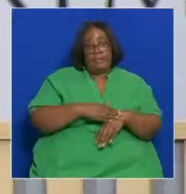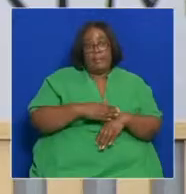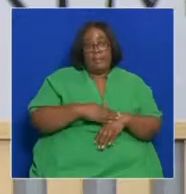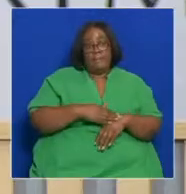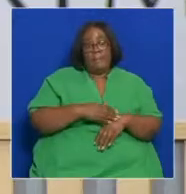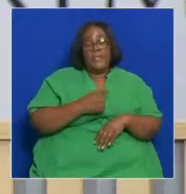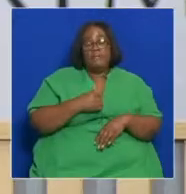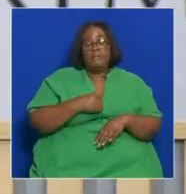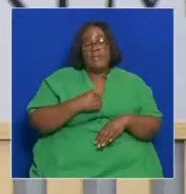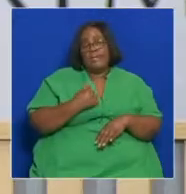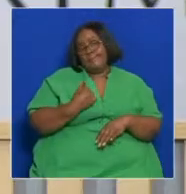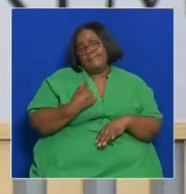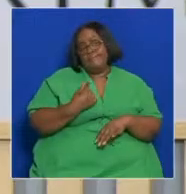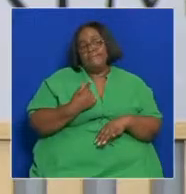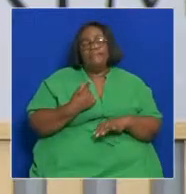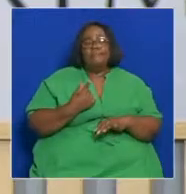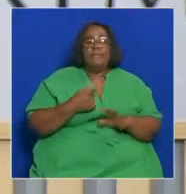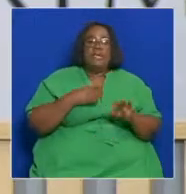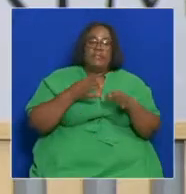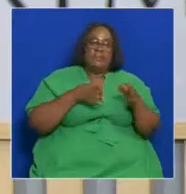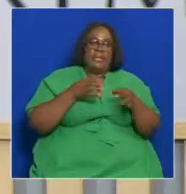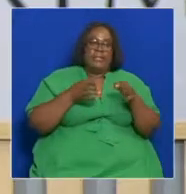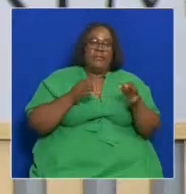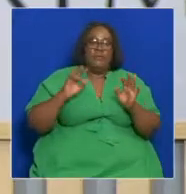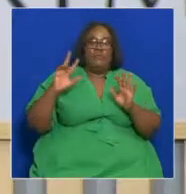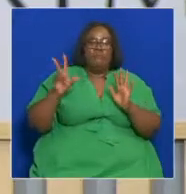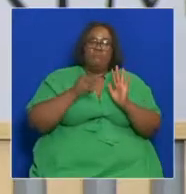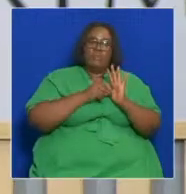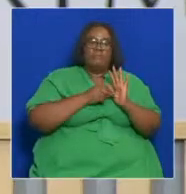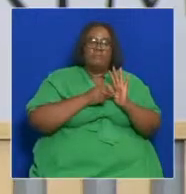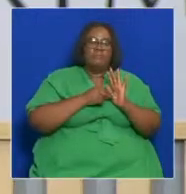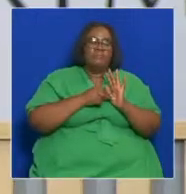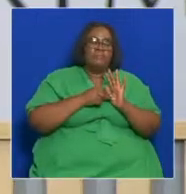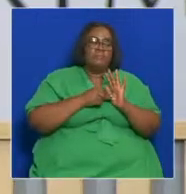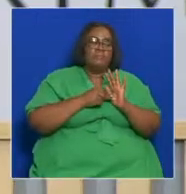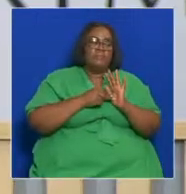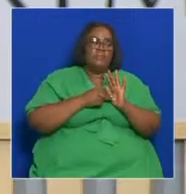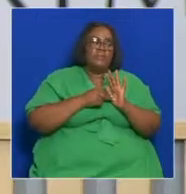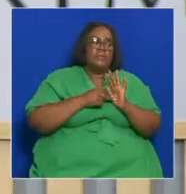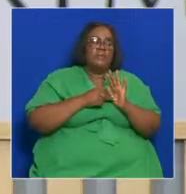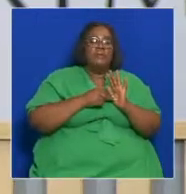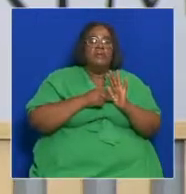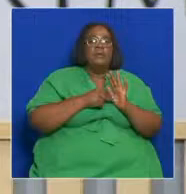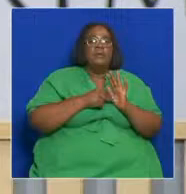in my affidavit, based on my personal history.